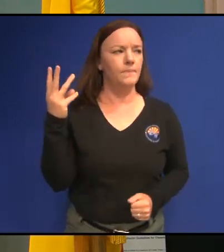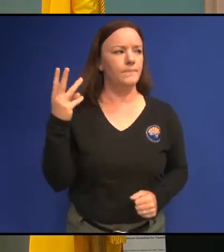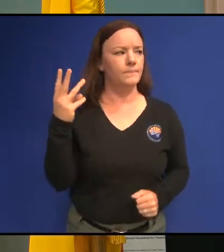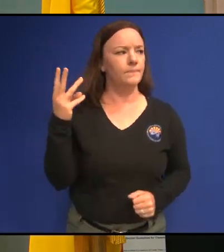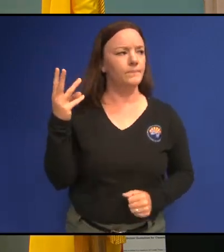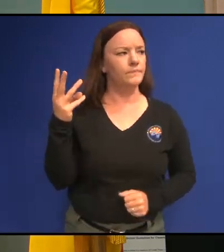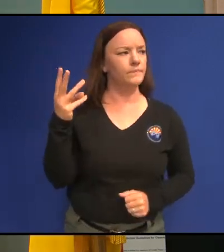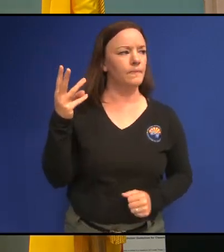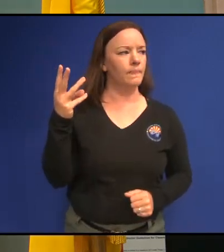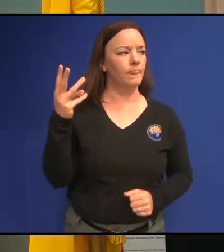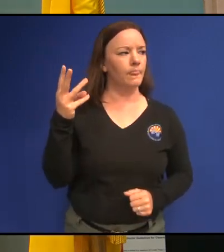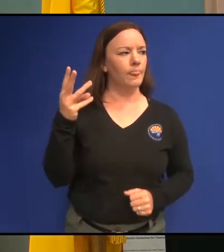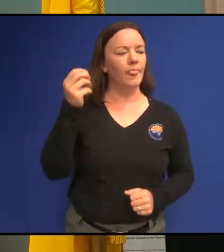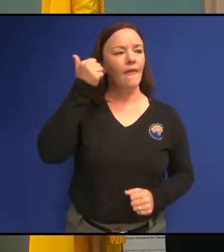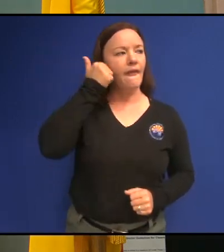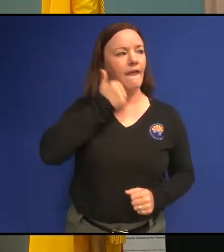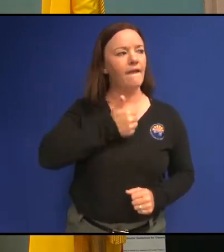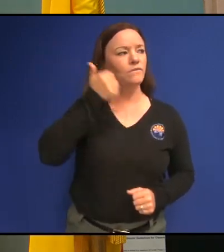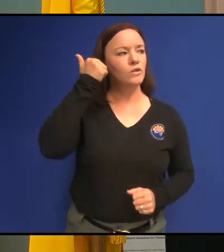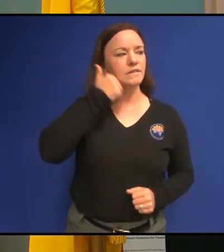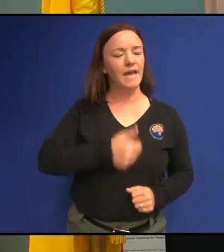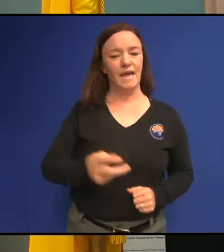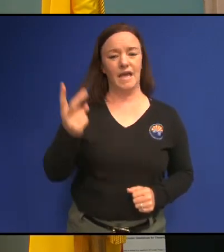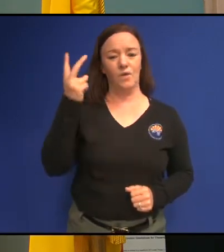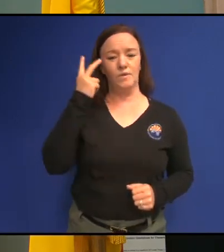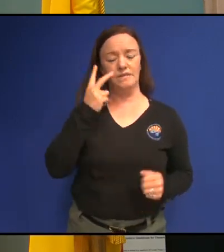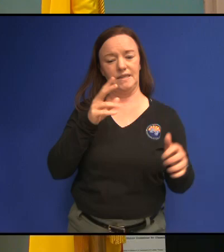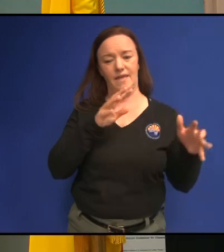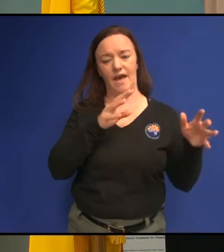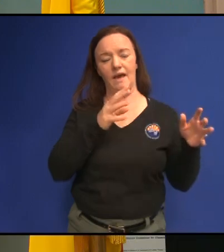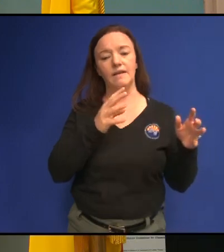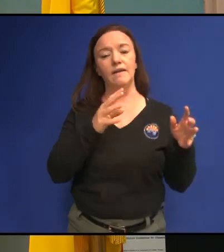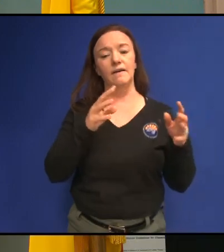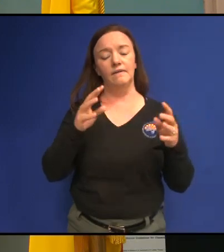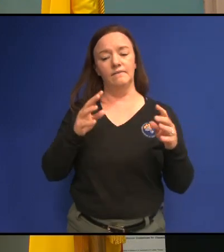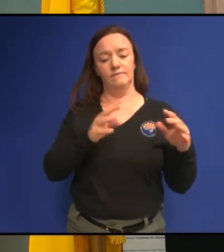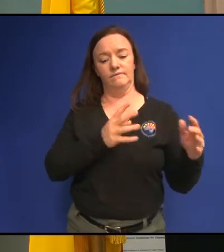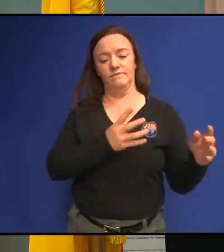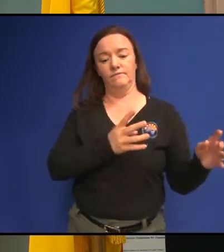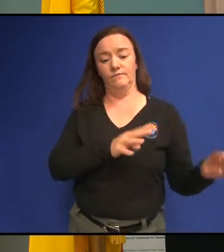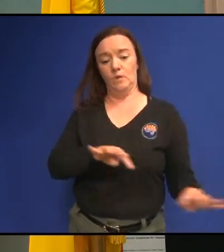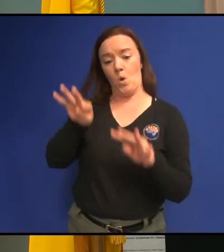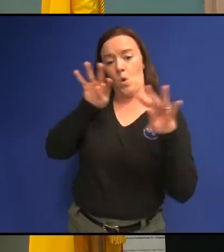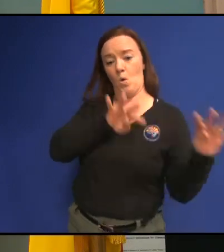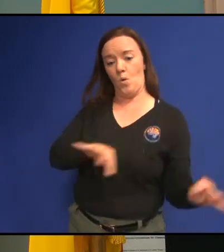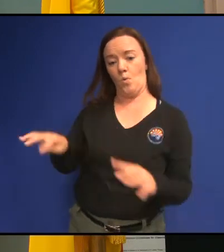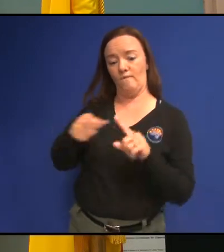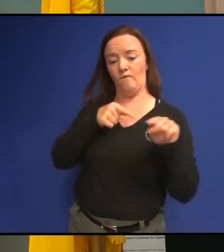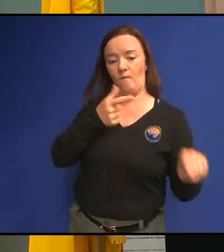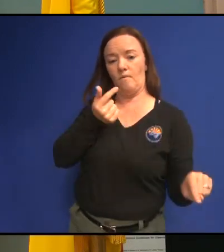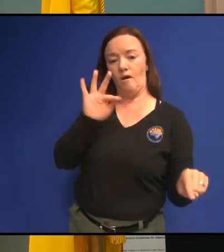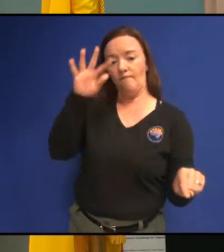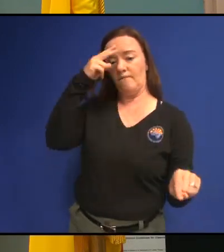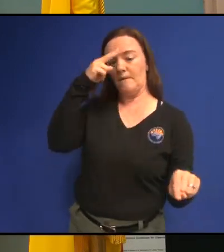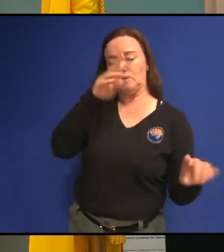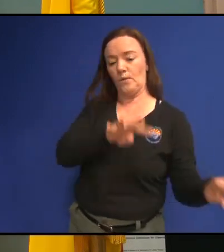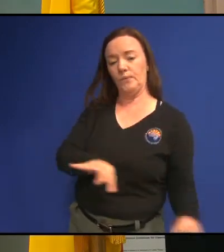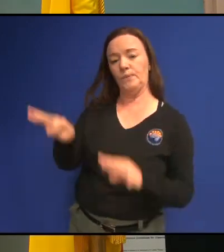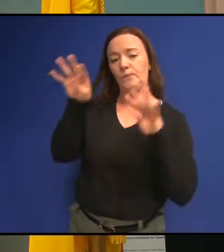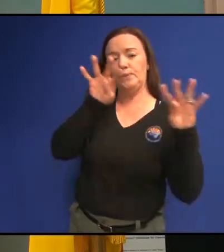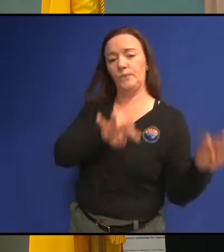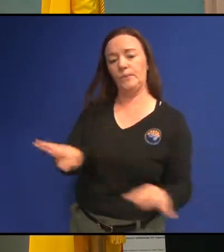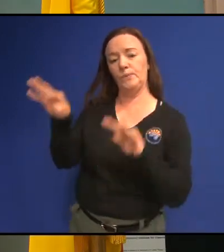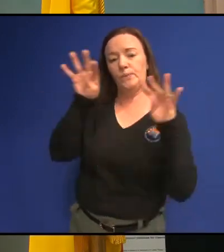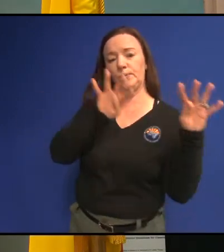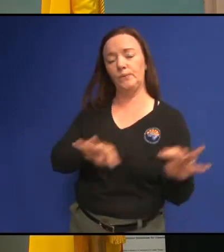and every single day we're just seeing flow move out of the Gulf of Mexico. So we should see every single day